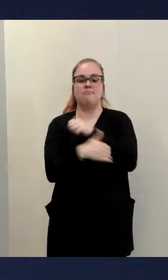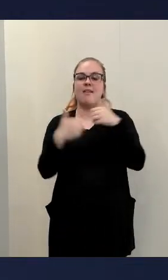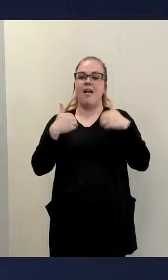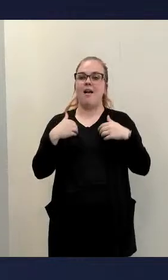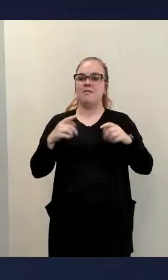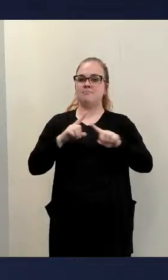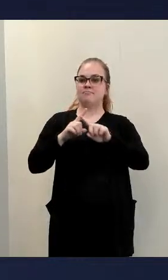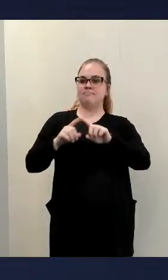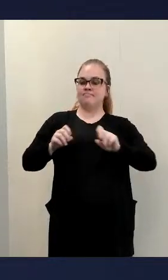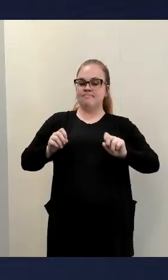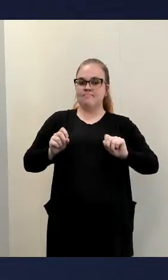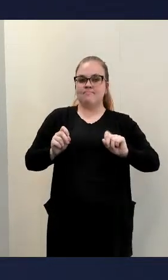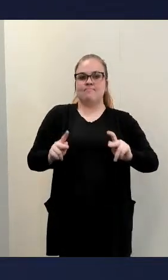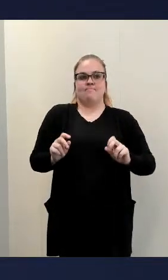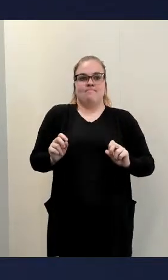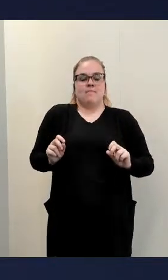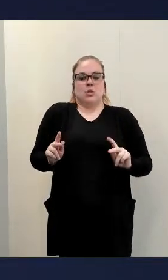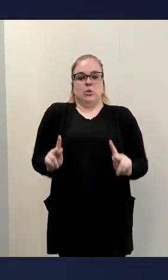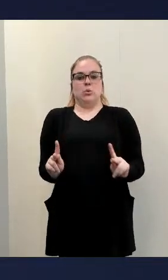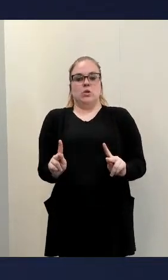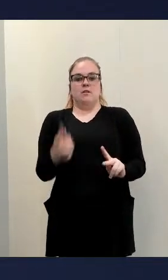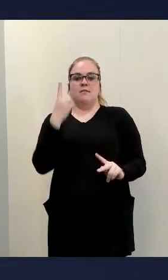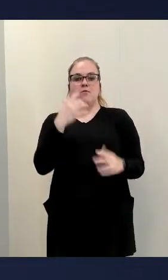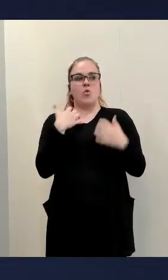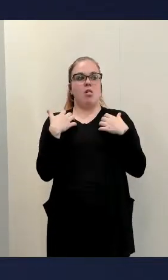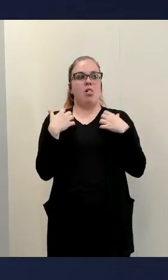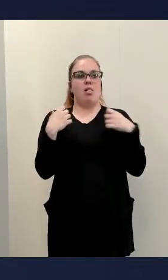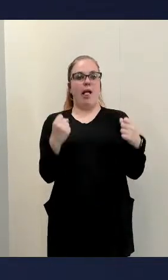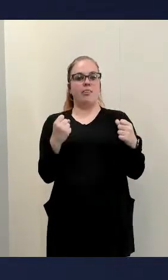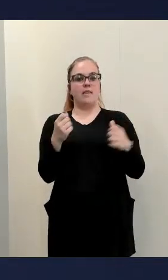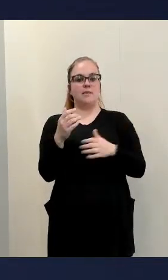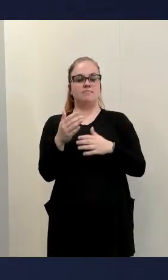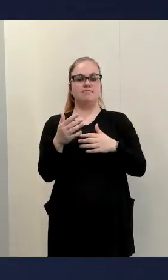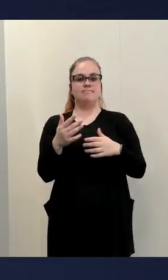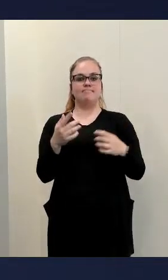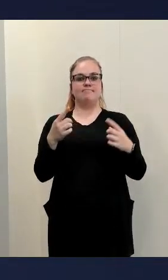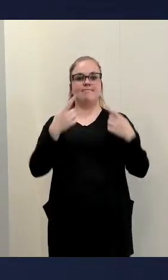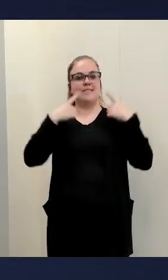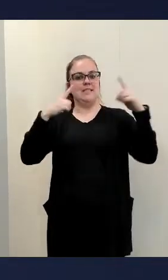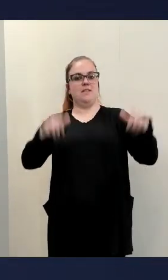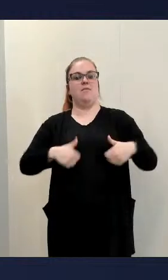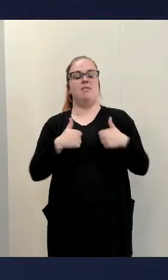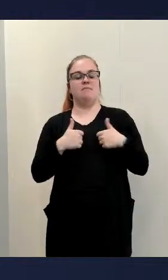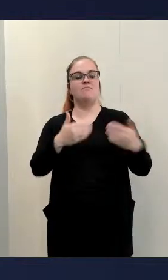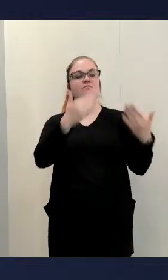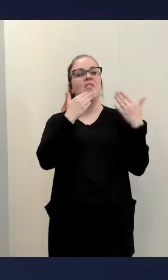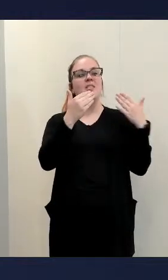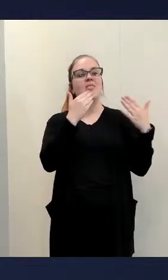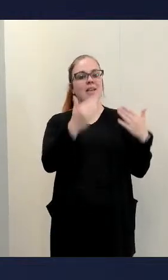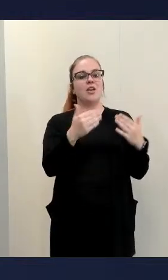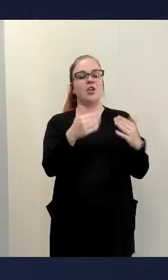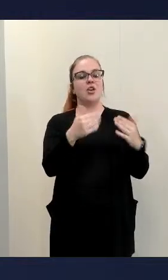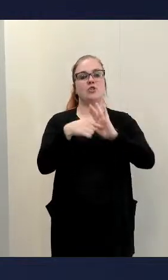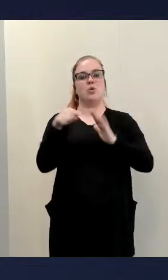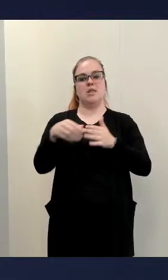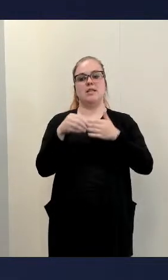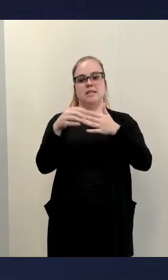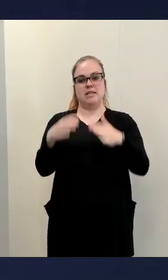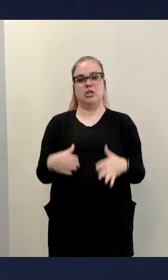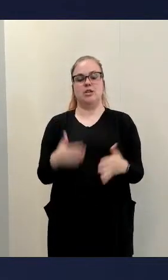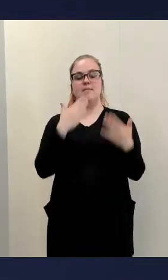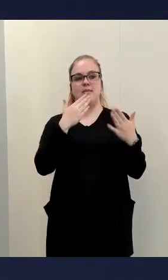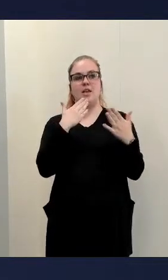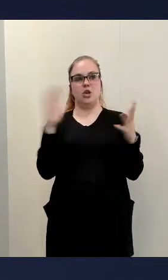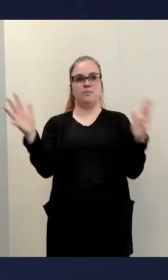the opportunity to have a healthy and productive life. Thank you, Erie County, for showing this leadership today. Thank